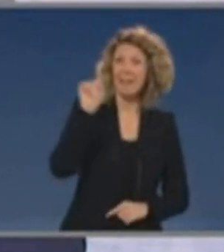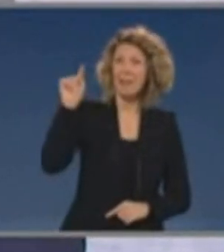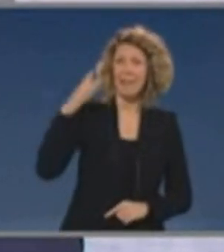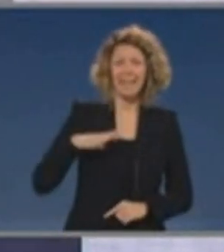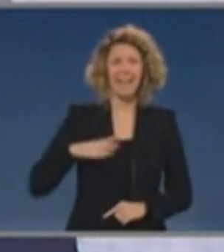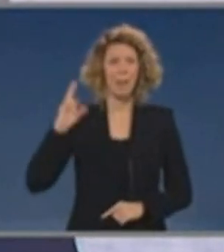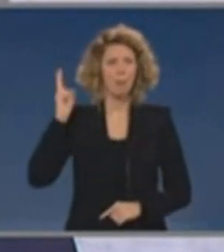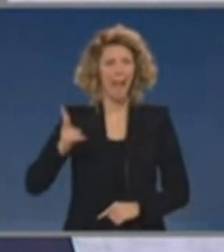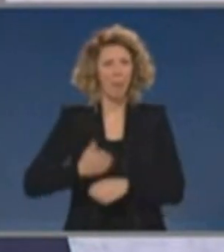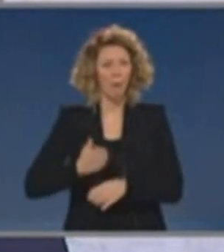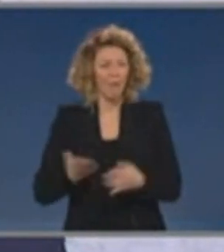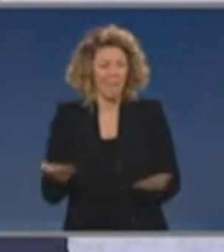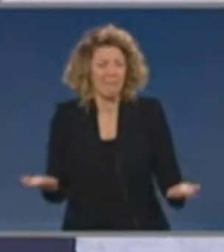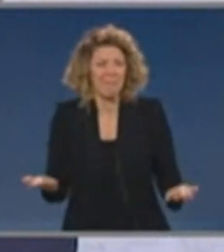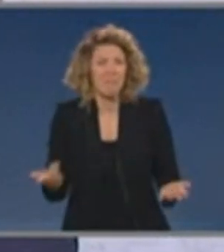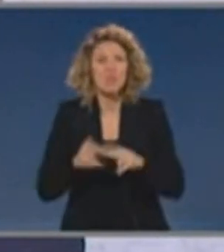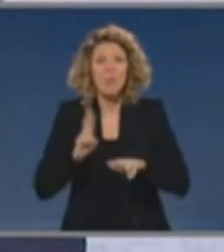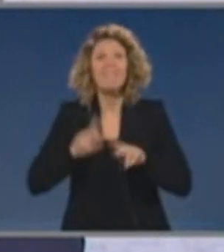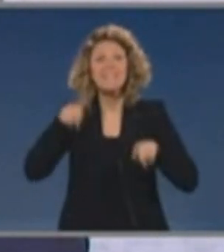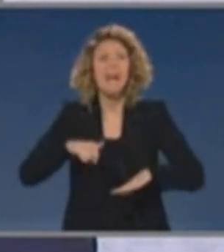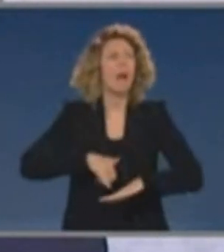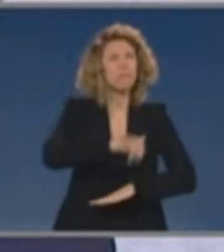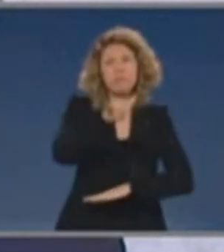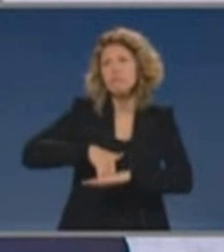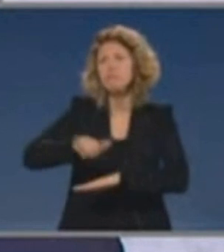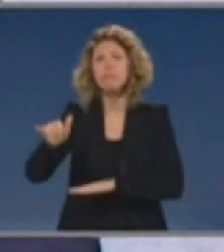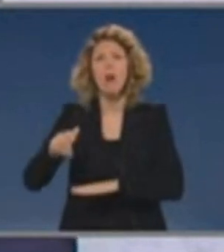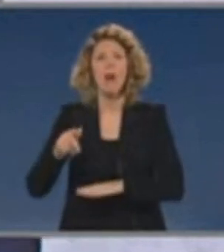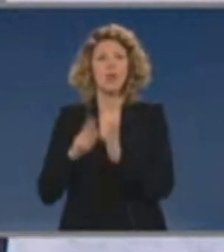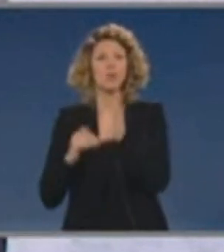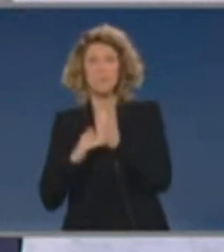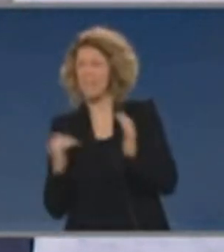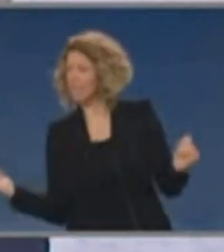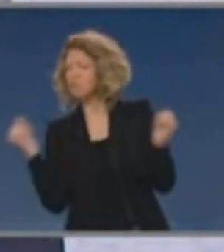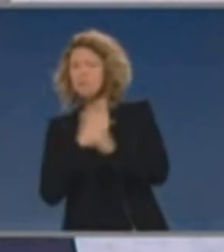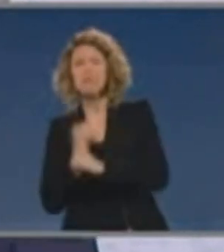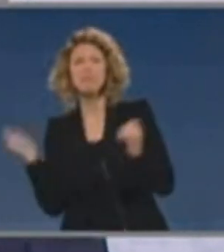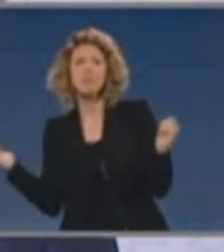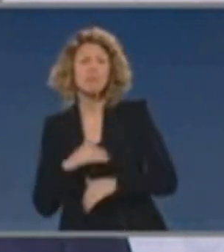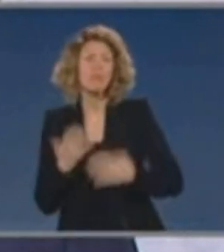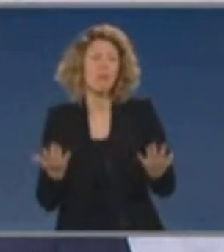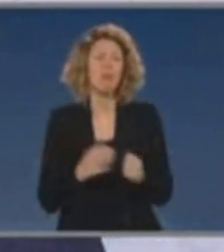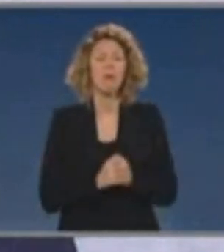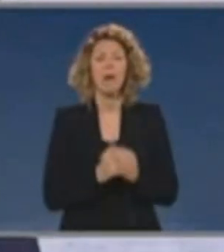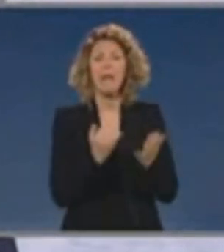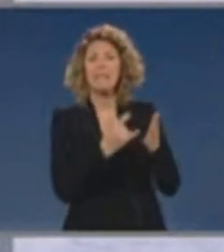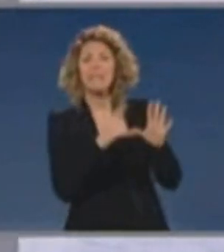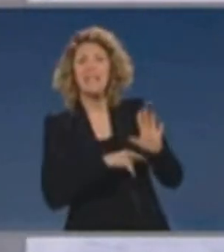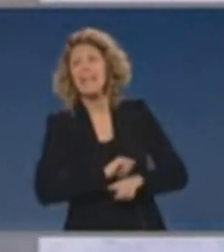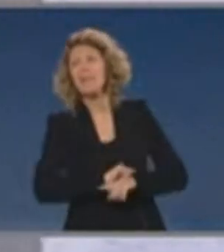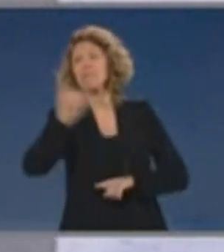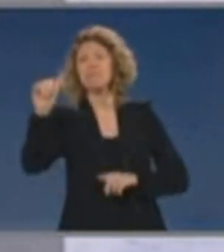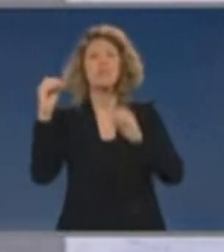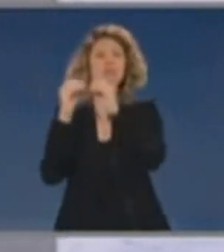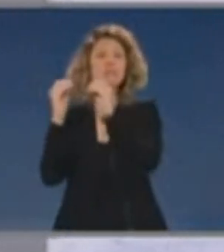able to fly again. So if I can get more planes flying between Australia and New Zealand, if I can get more planes flying between Sydney and Brisbane